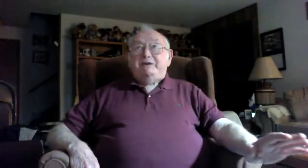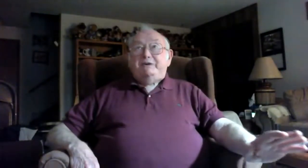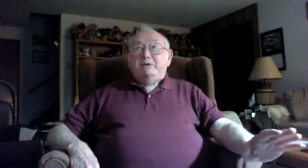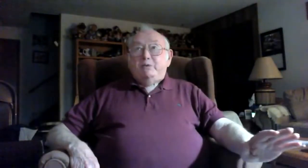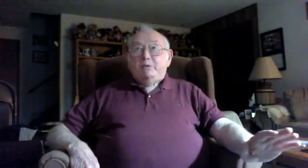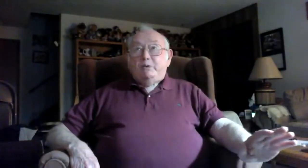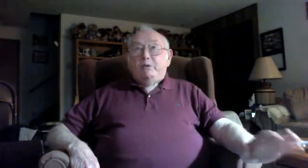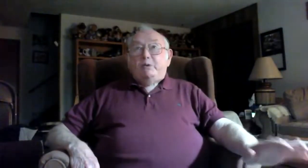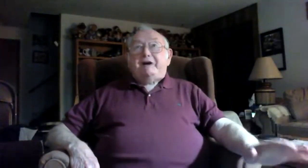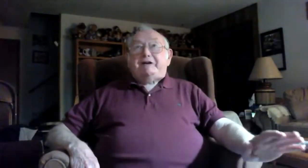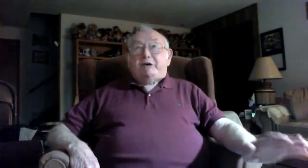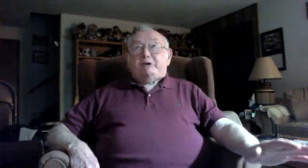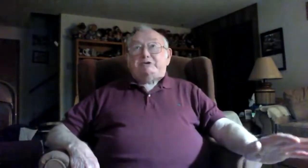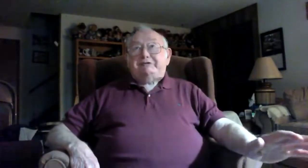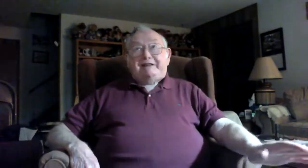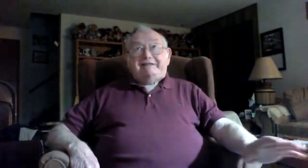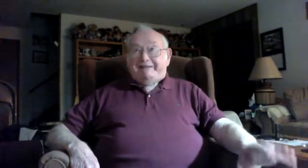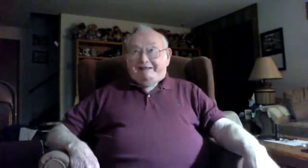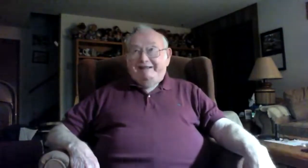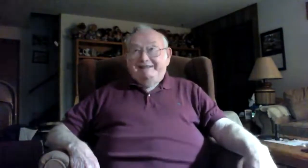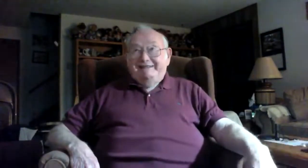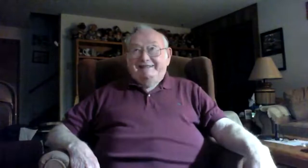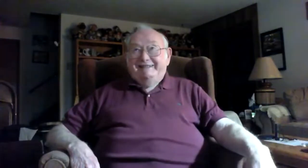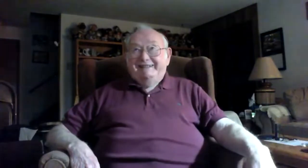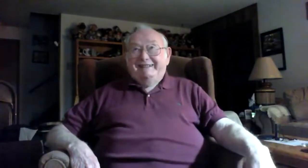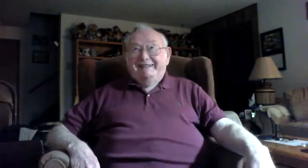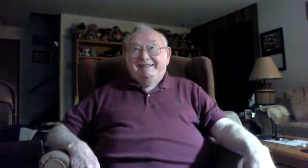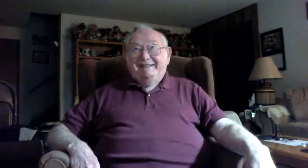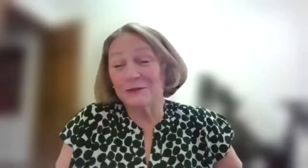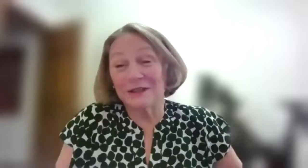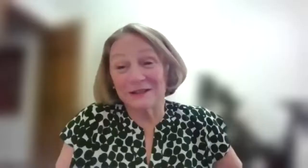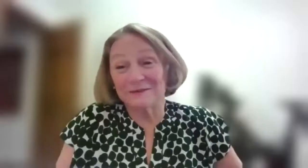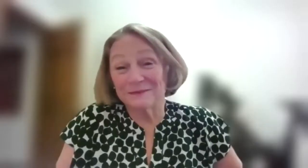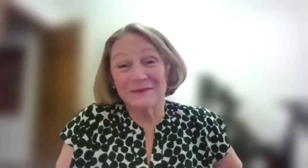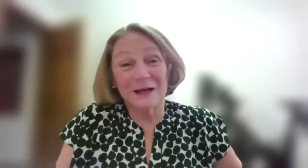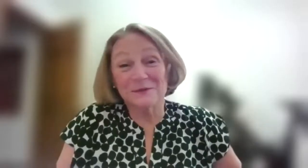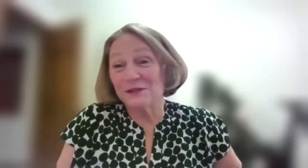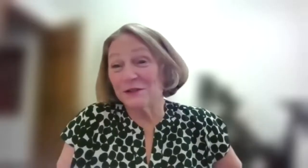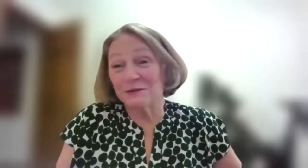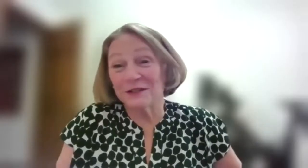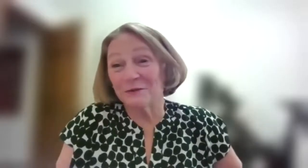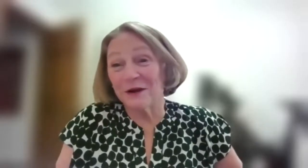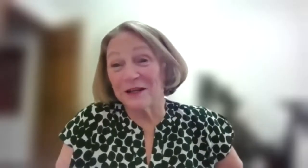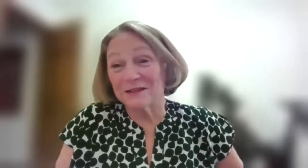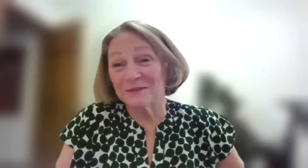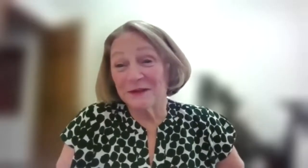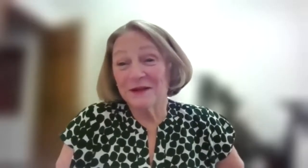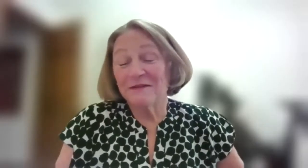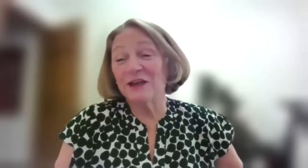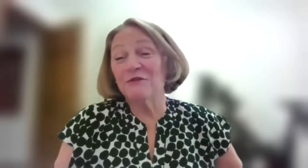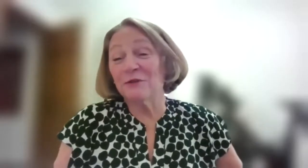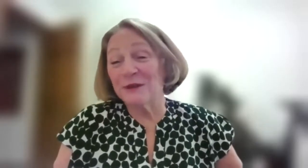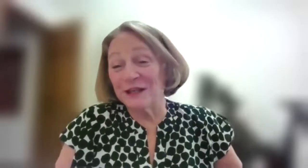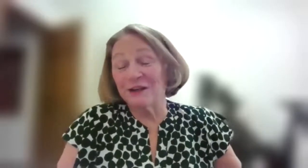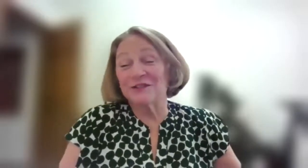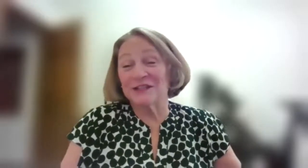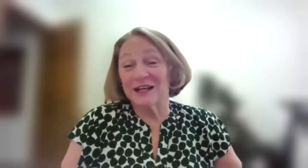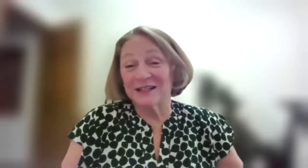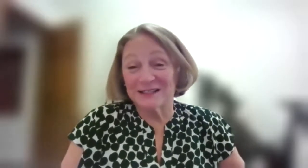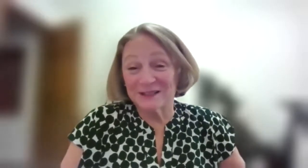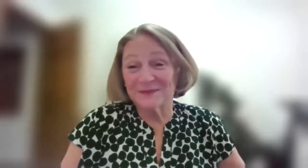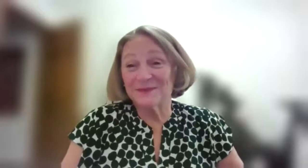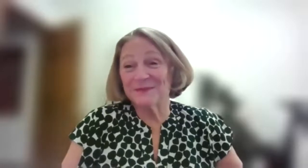out where it goes legally. Absolutely. Absolutely. You're right. Thank you for being